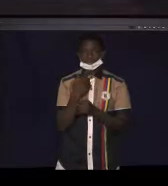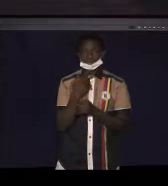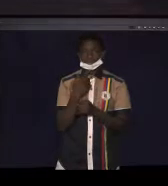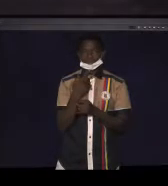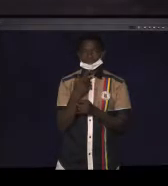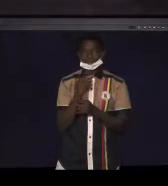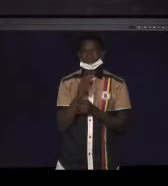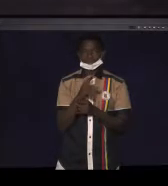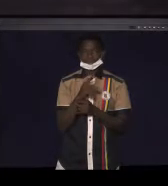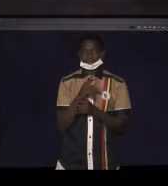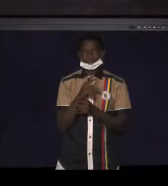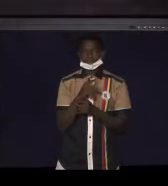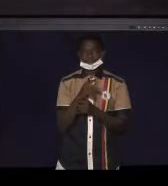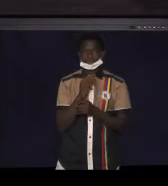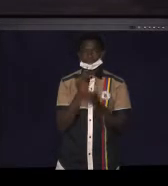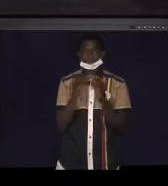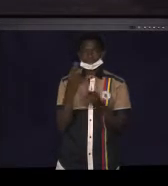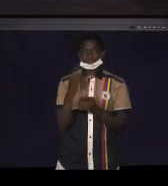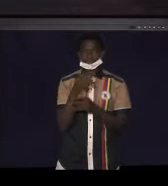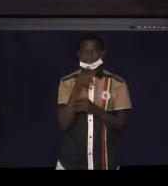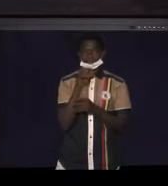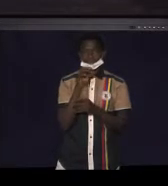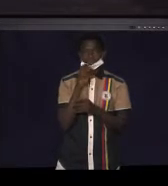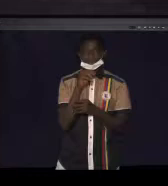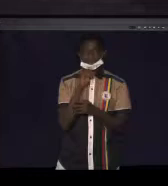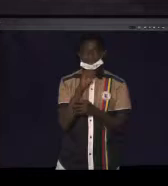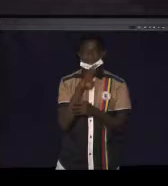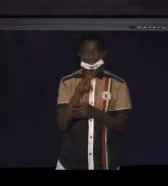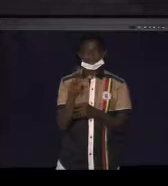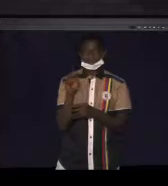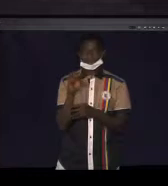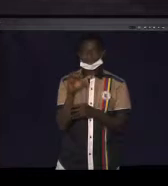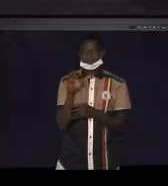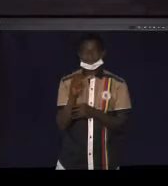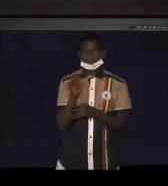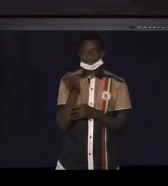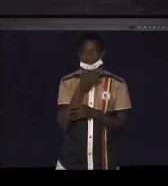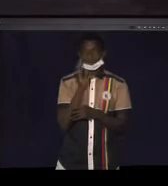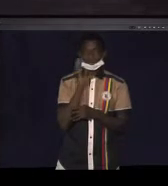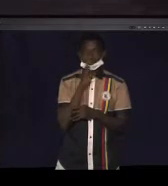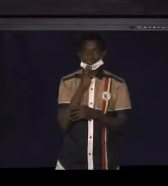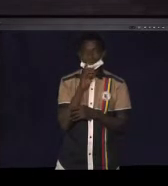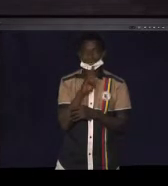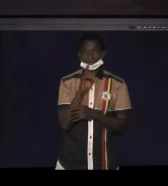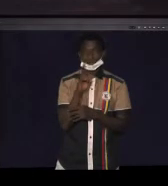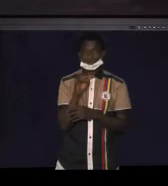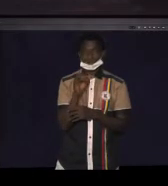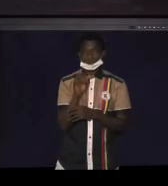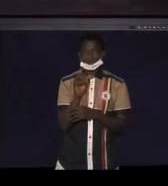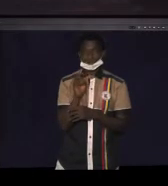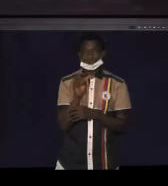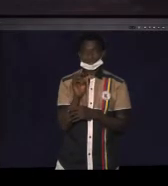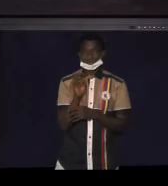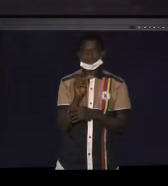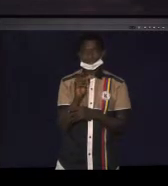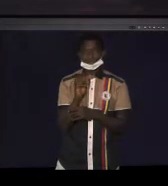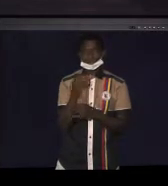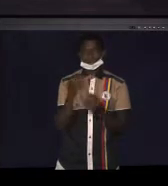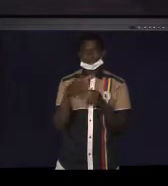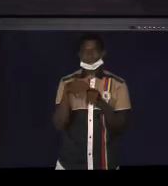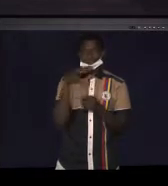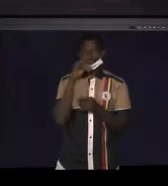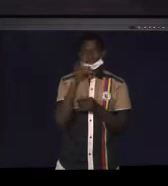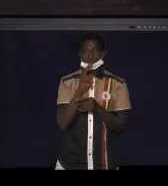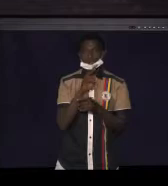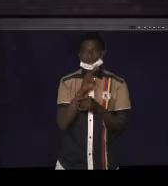the drum. Okay? So if the drum is 220 centimeters, half of that will be 110 centimeters. So now